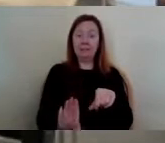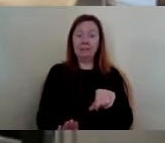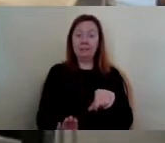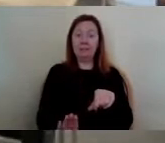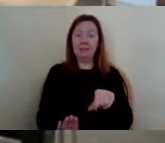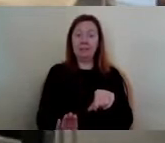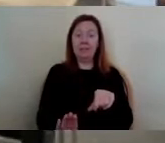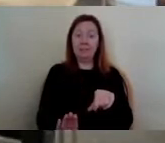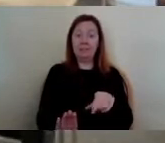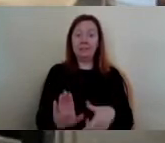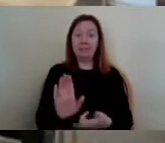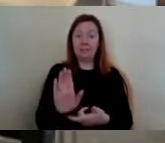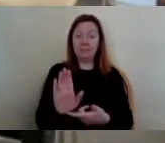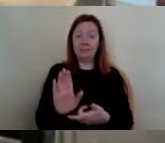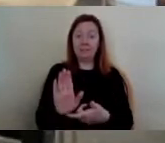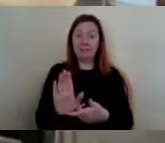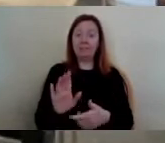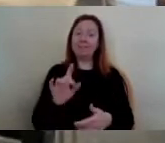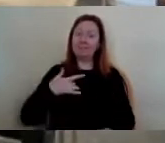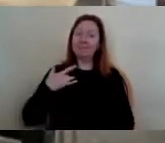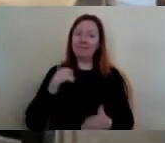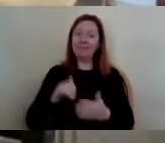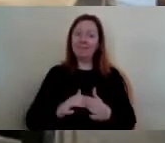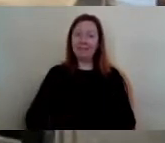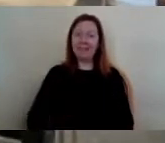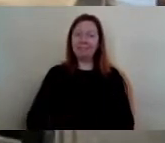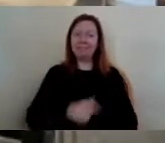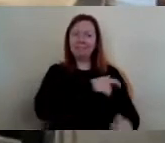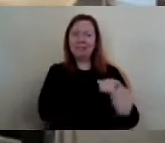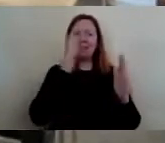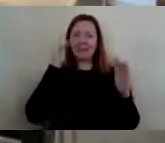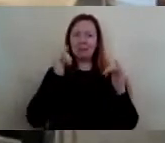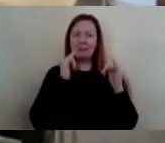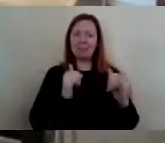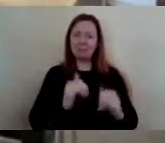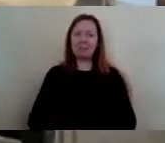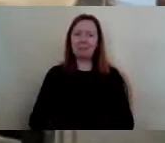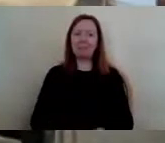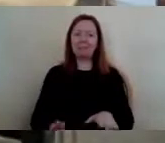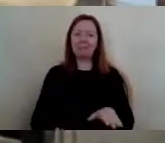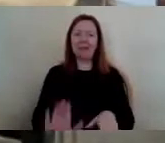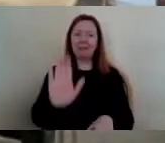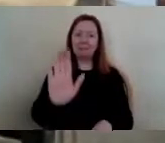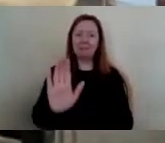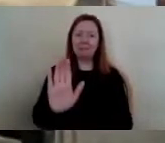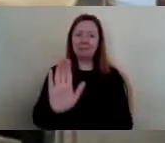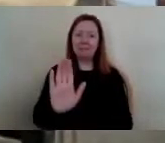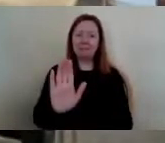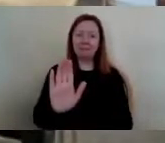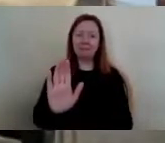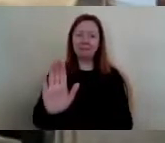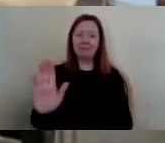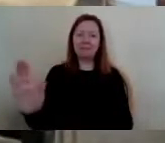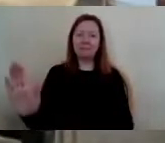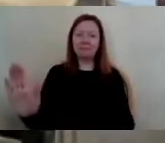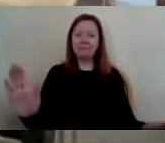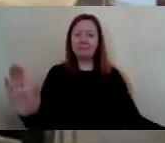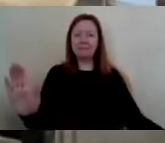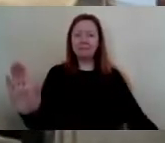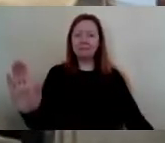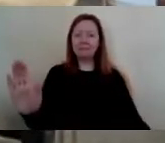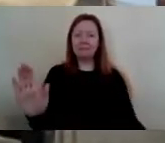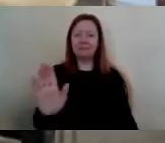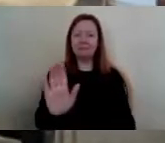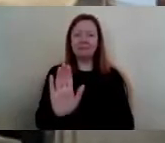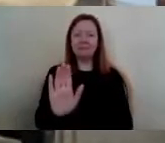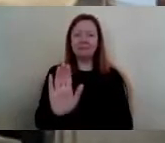that heel, rest that thigh. I'm really feeling that thigh muscle today. I hope you are too. You're going to bring the leg up, bring it out, bring